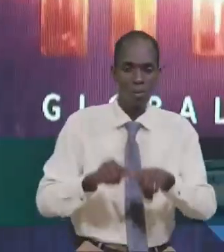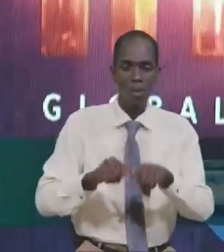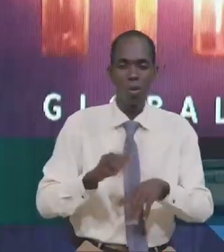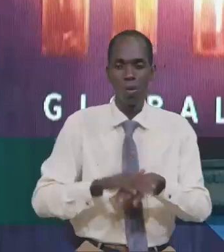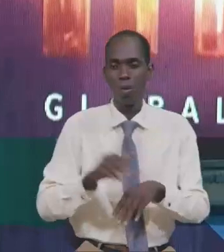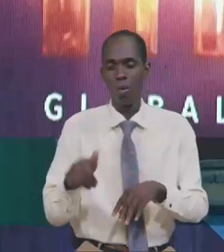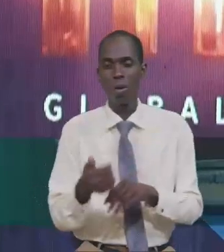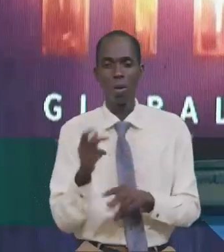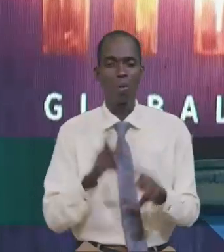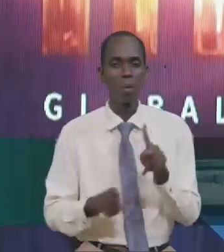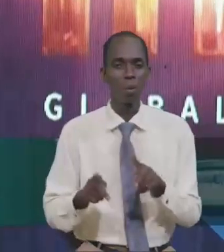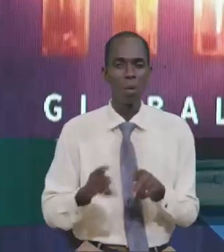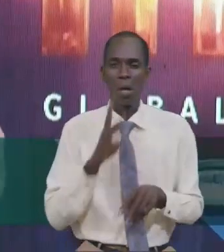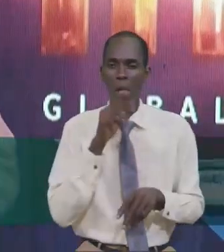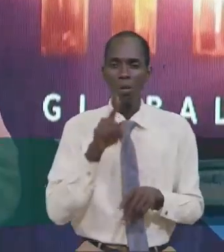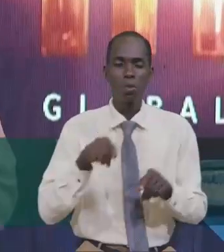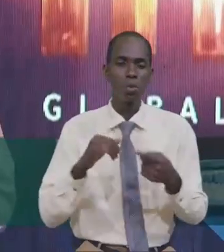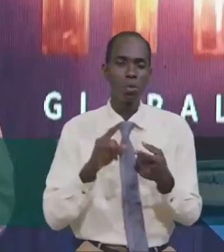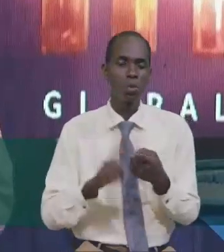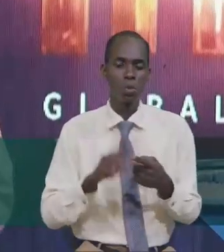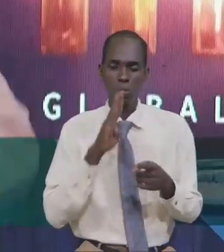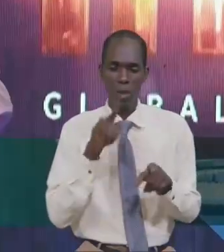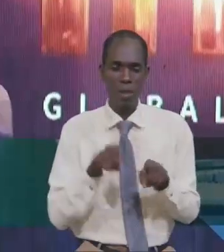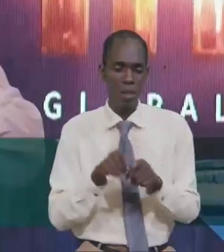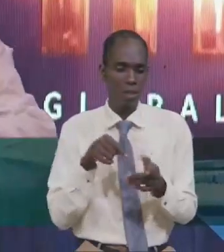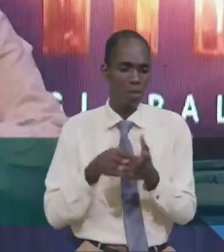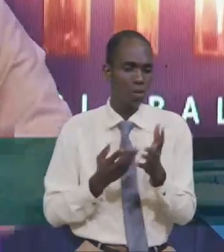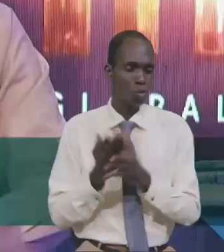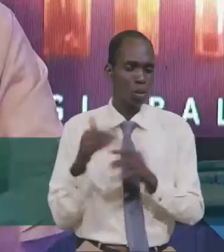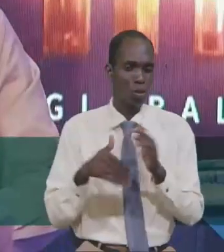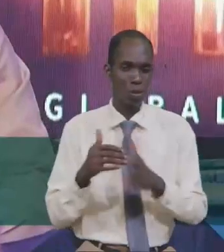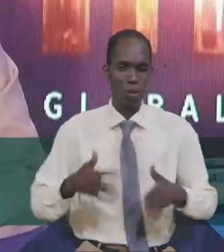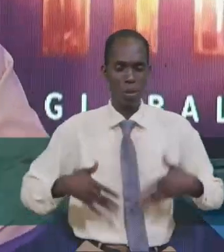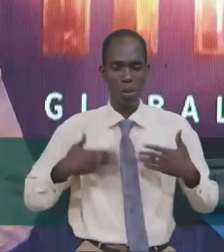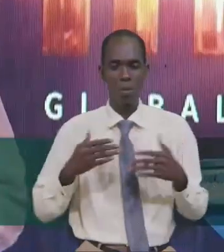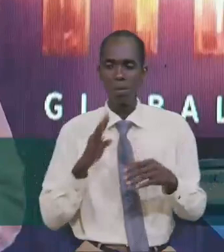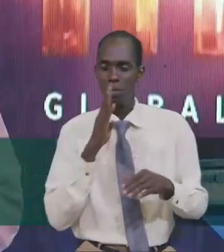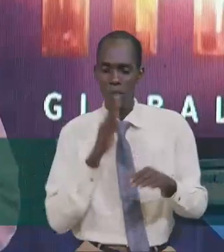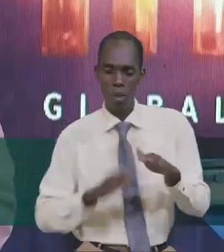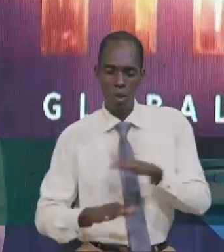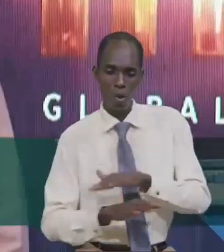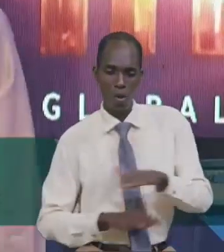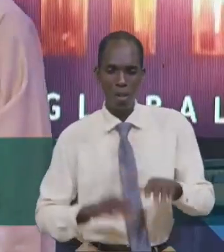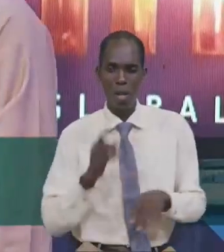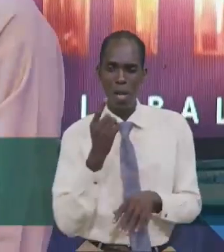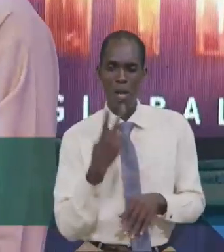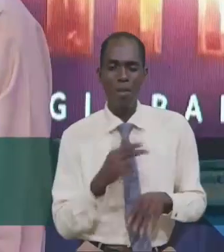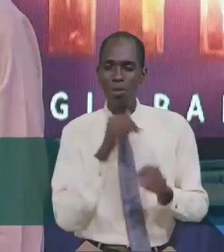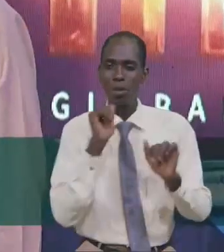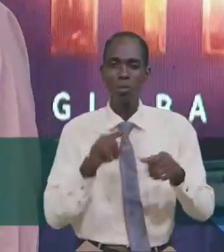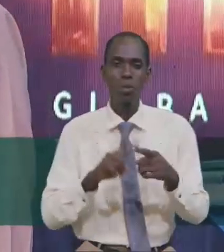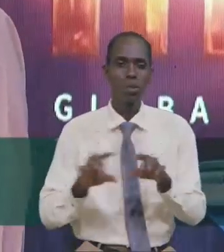do anything for yourself? And you meditate. What can I become? If I